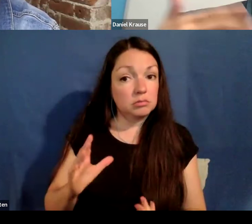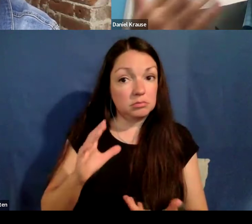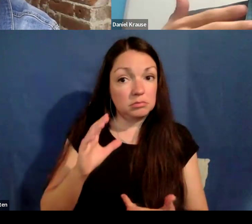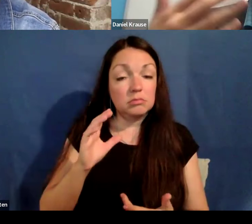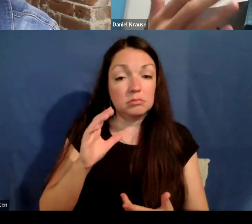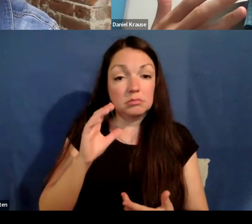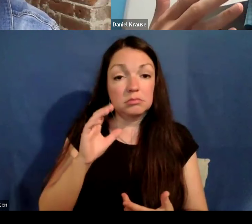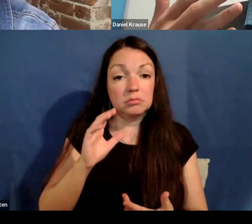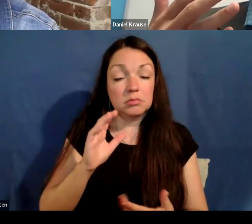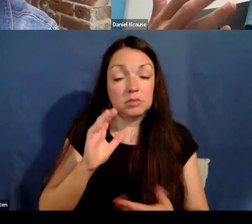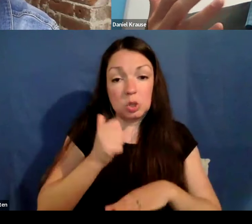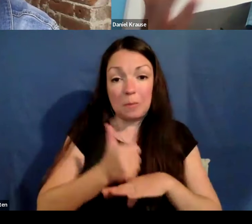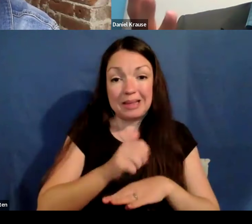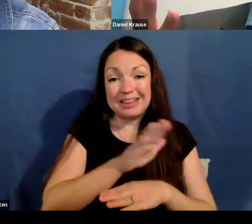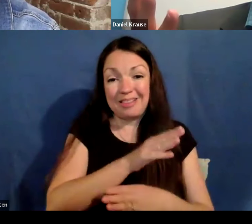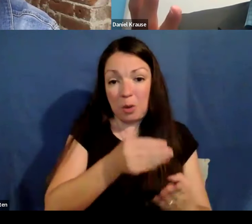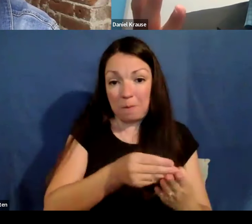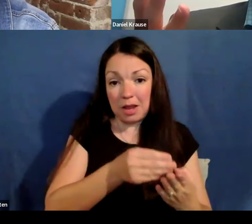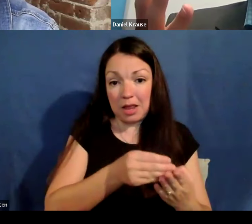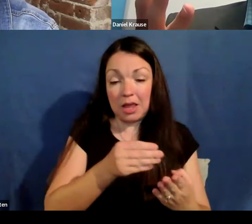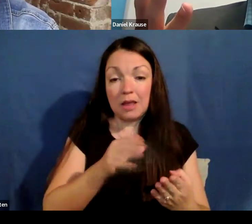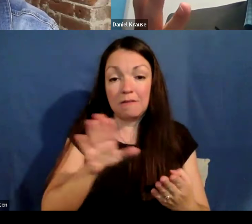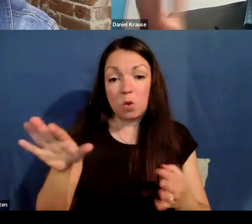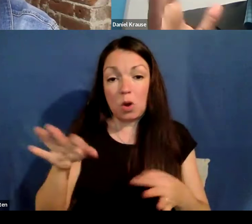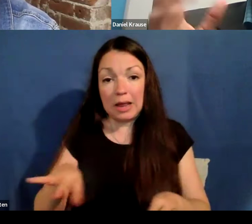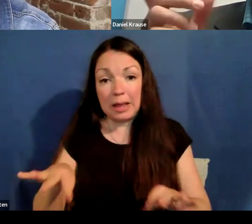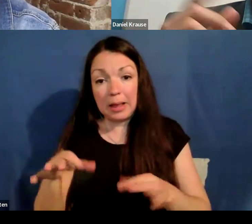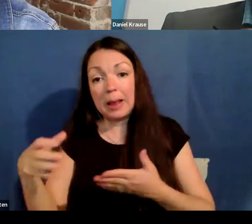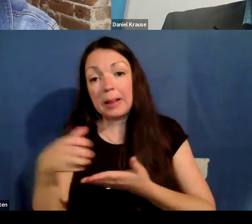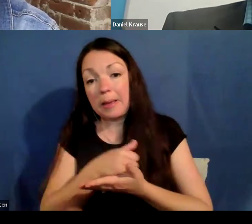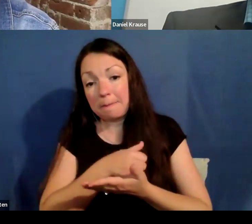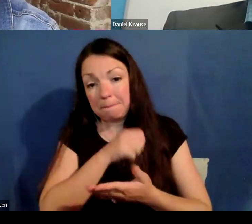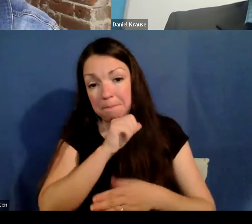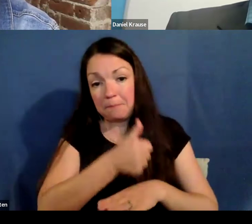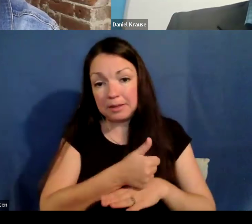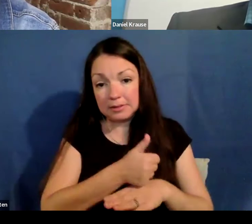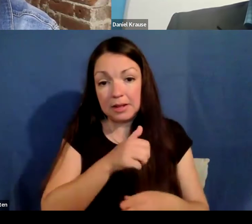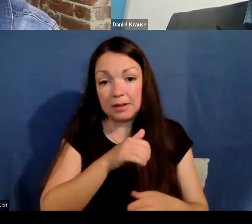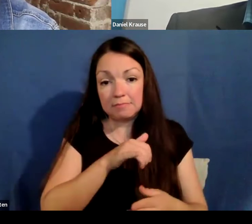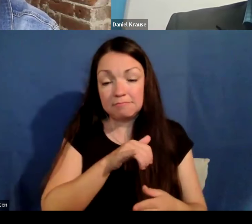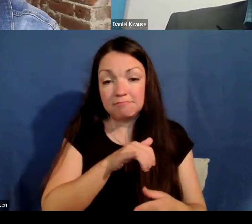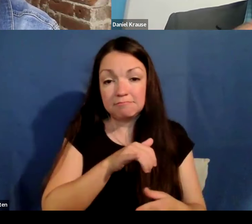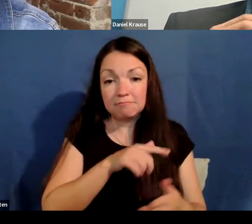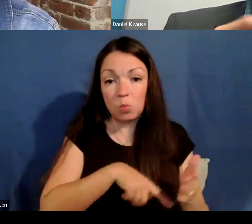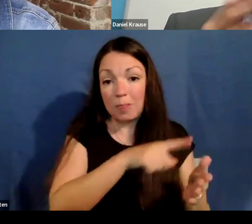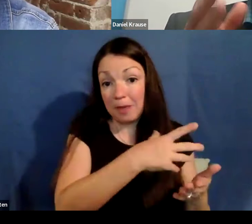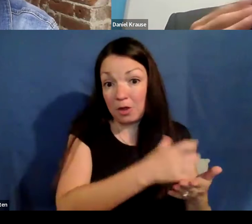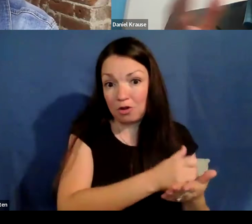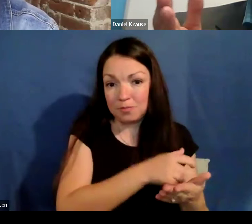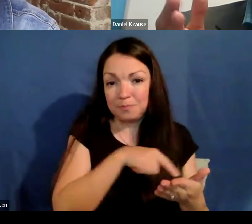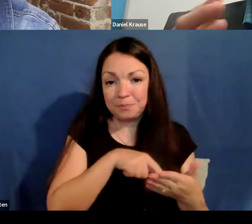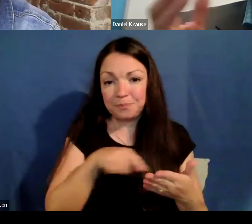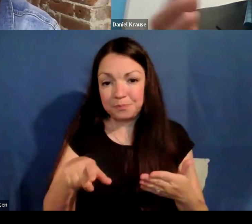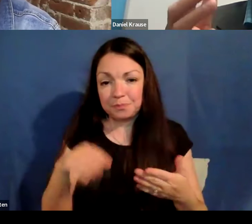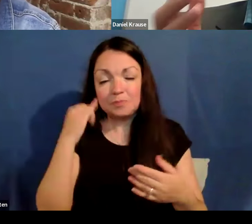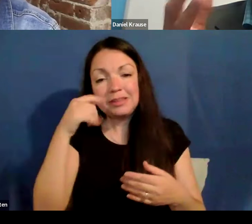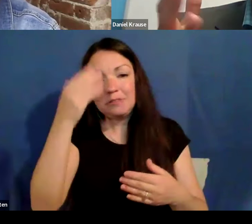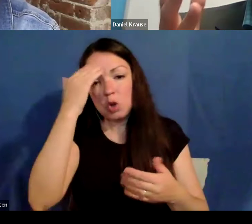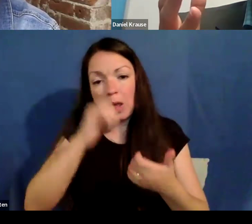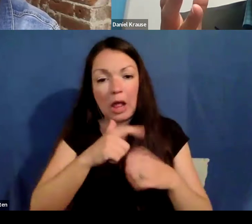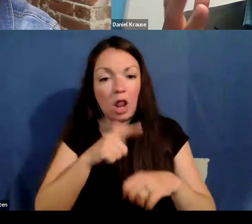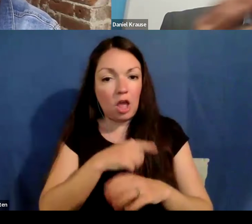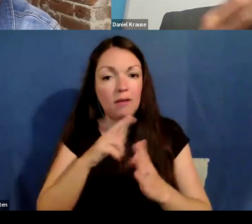around their monies that are coming in, correct? Okay, cool. So if you know the length of the contract,